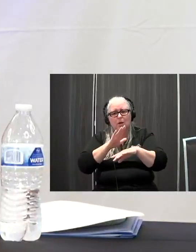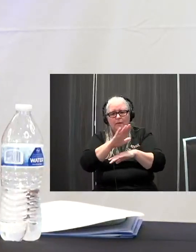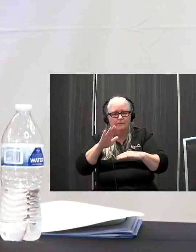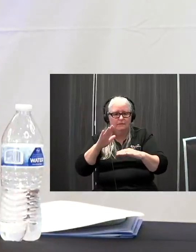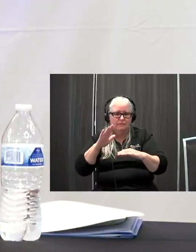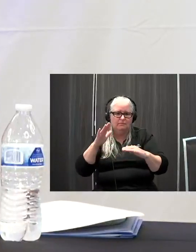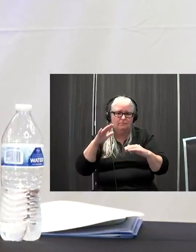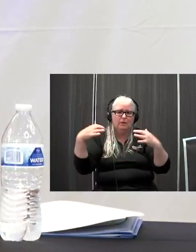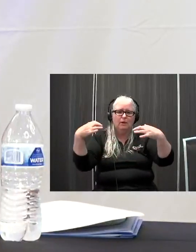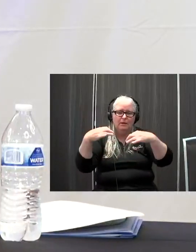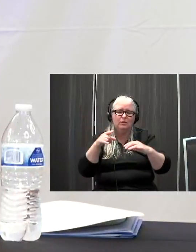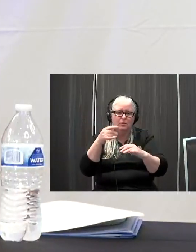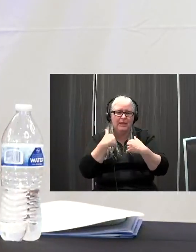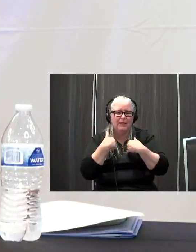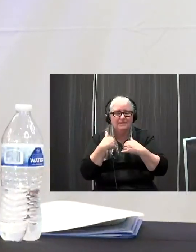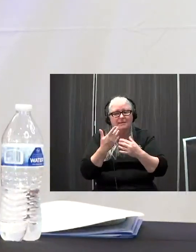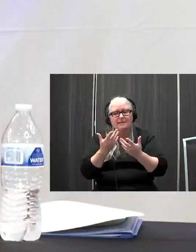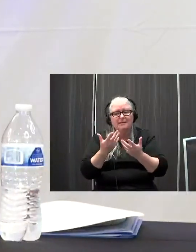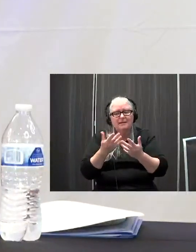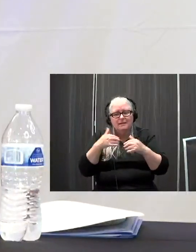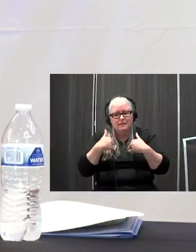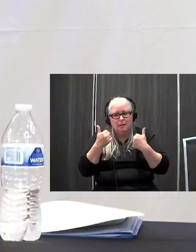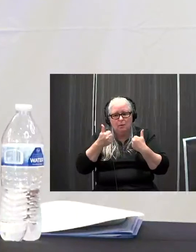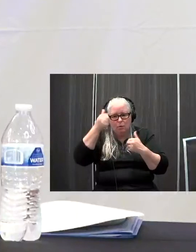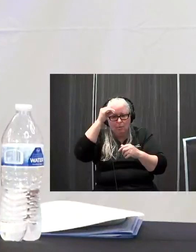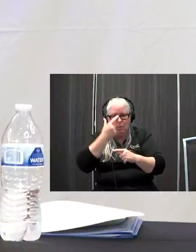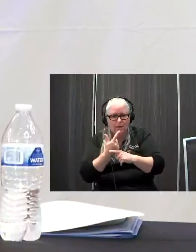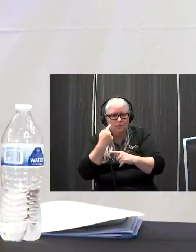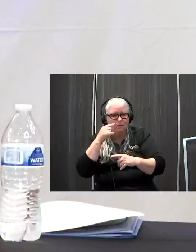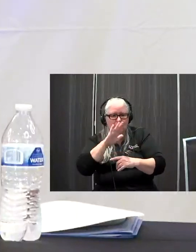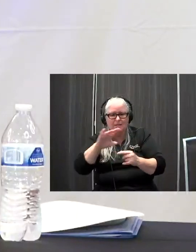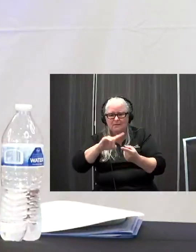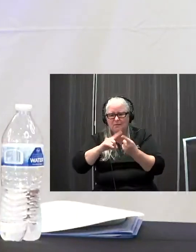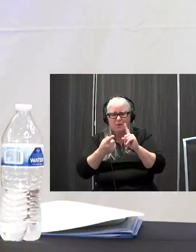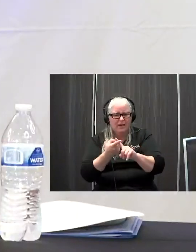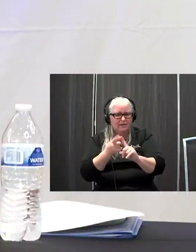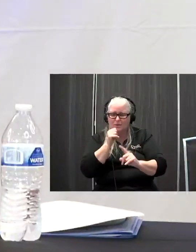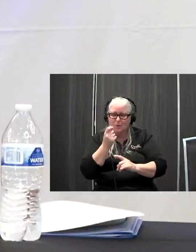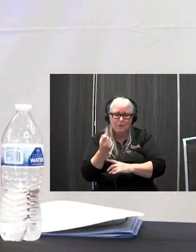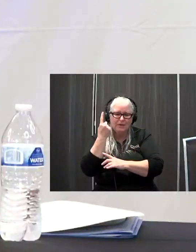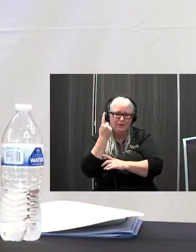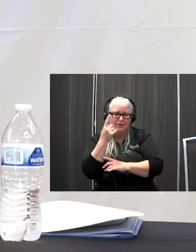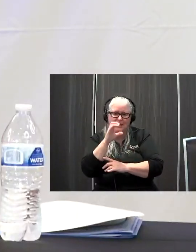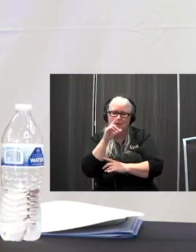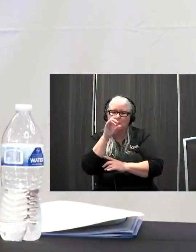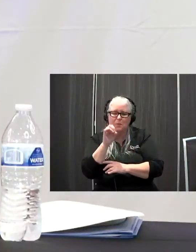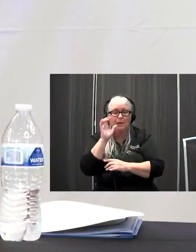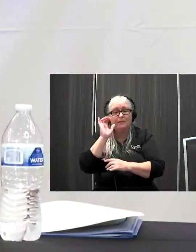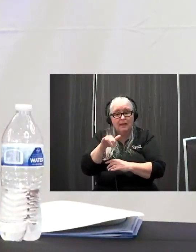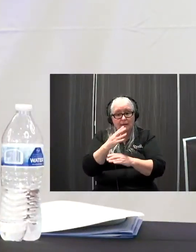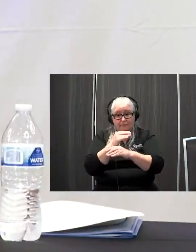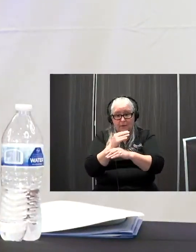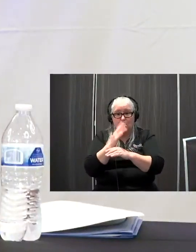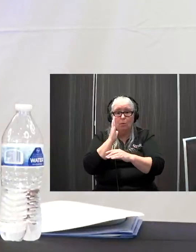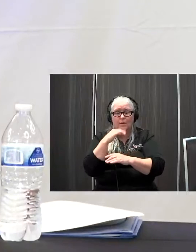So for some of those, for his younger brother's friends who don't understand Cole, that video is going to look a little